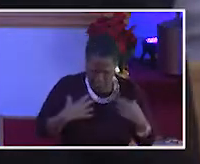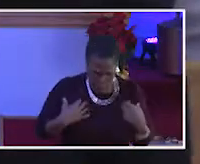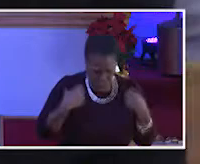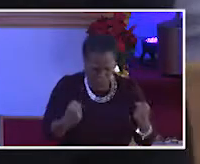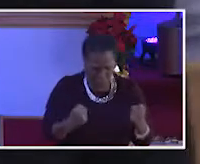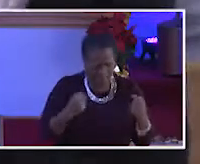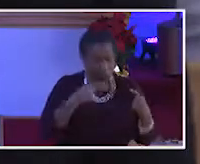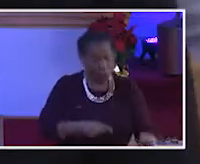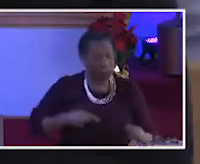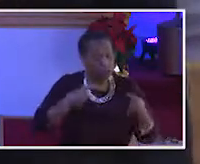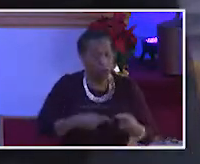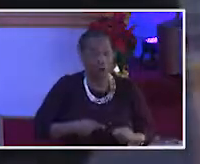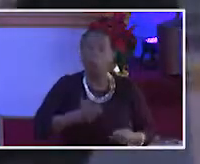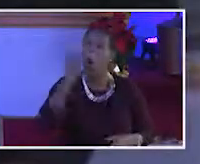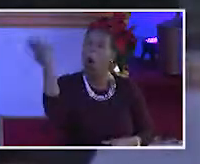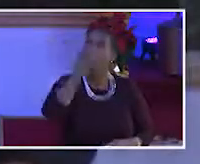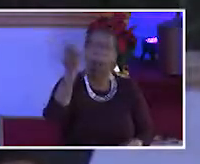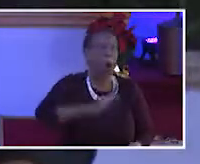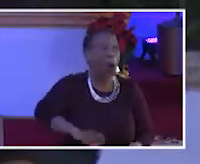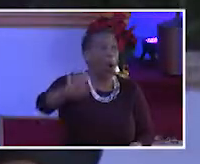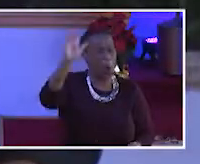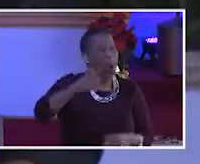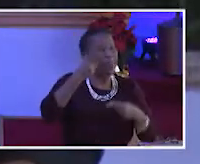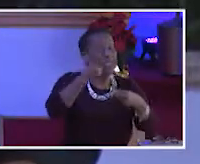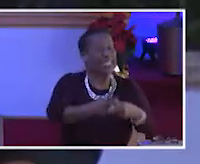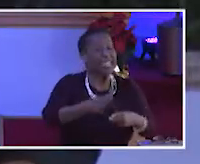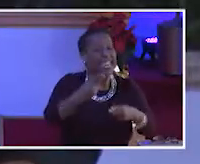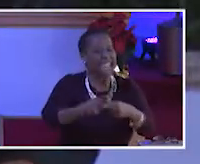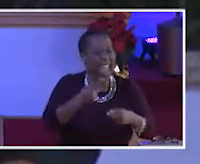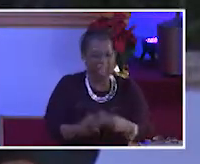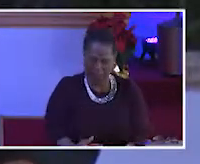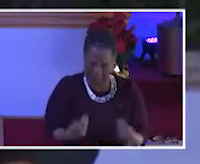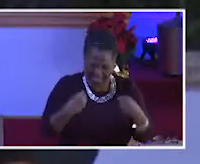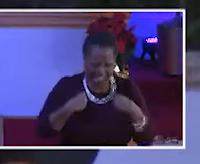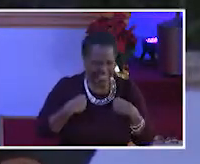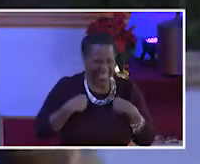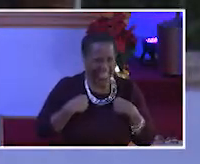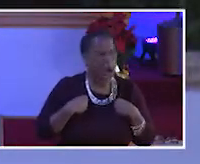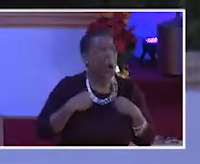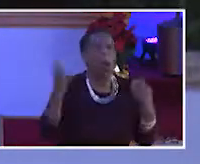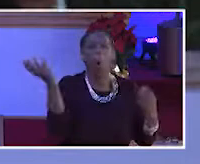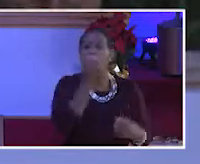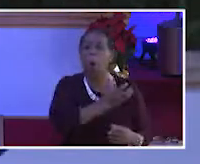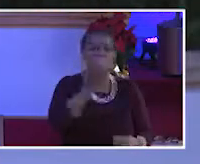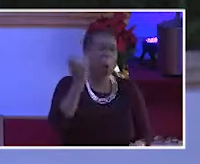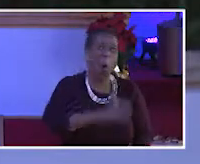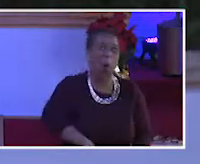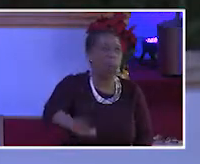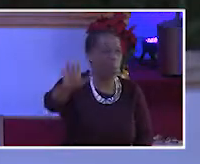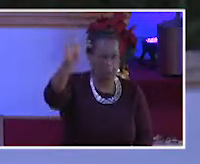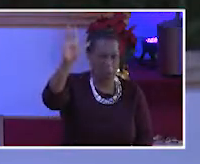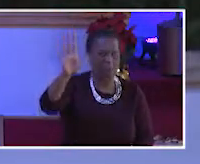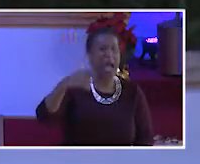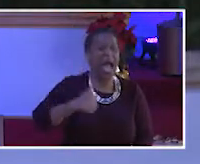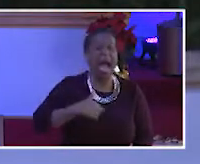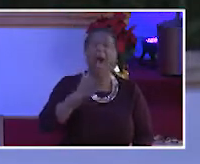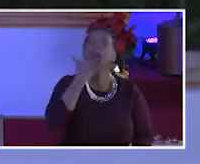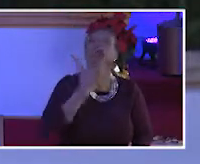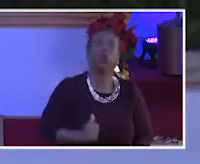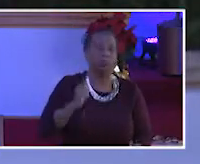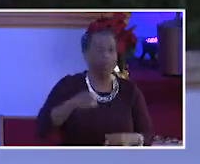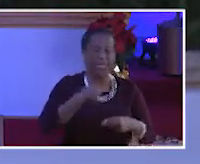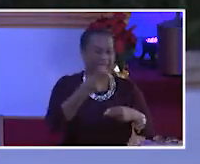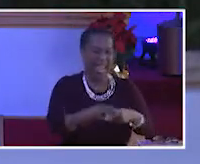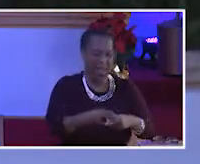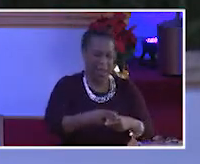your struggle. Oh, there's a name that will cure cancer. Oh, how sweet the